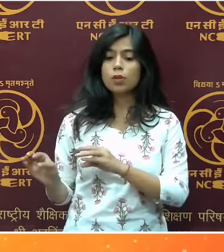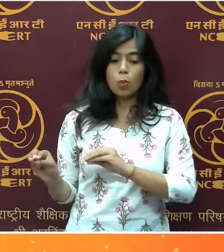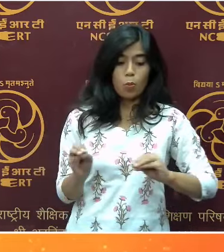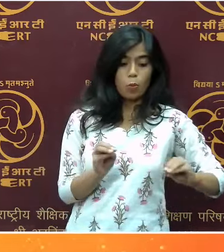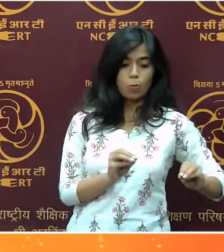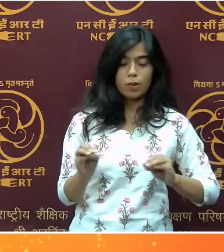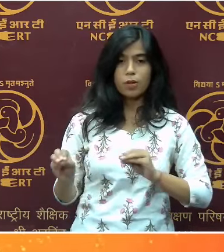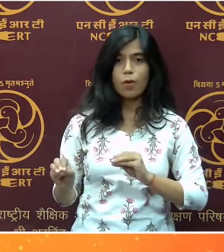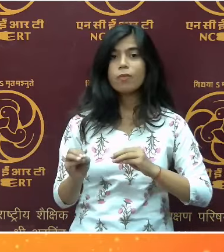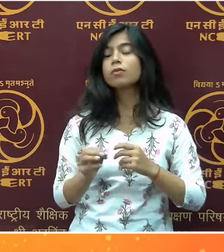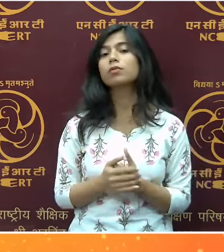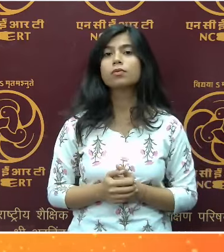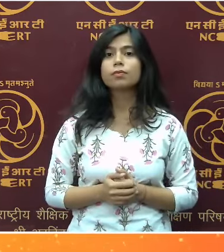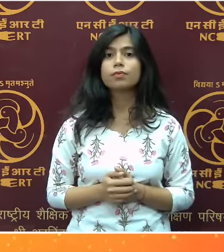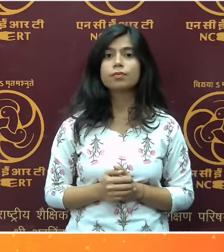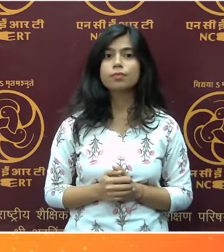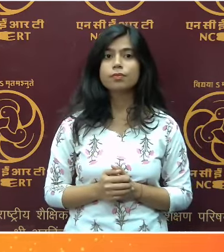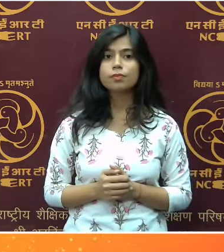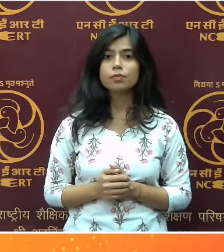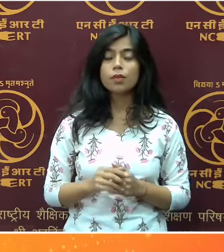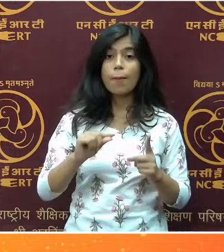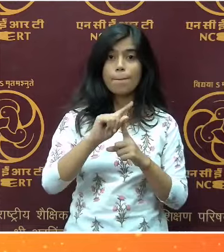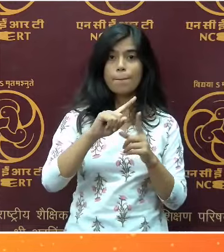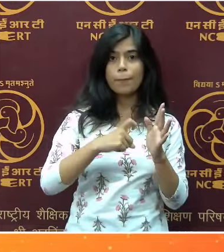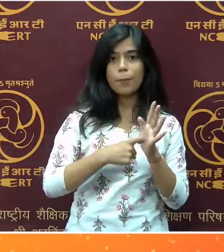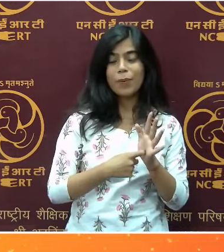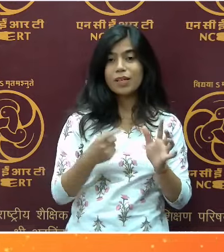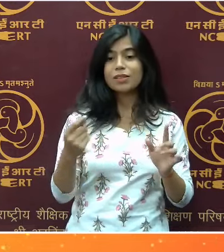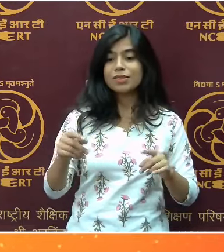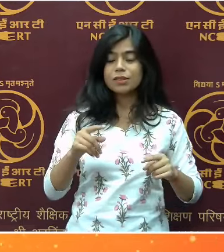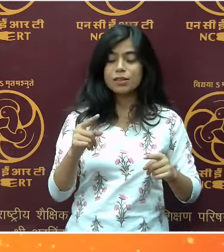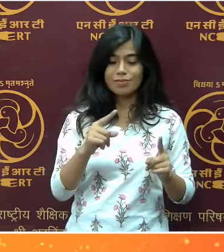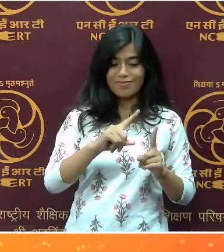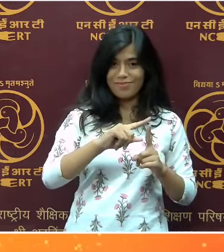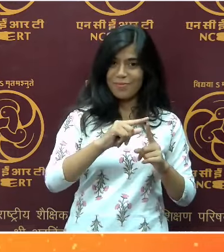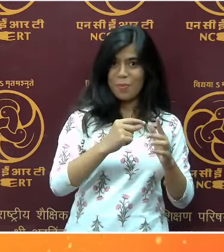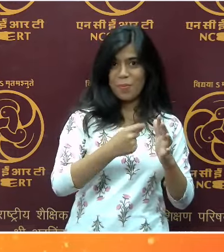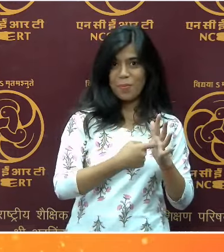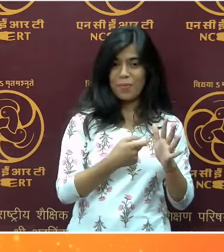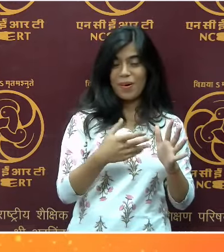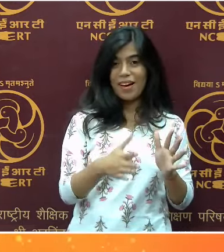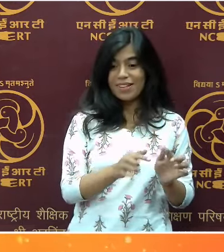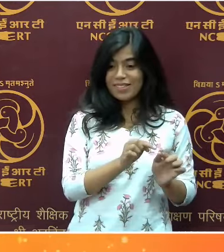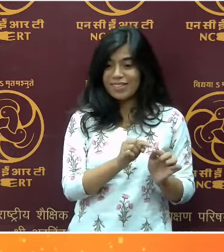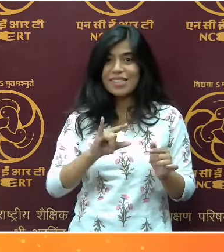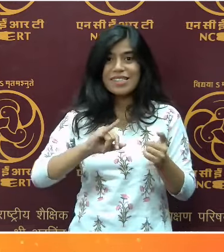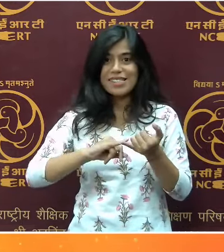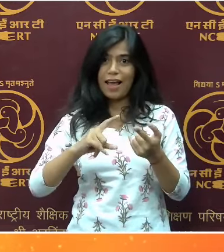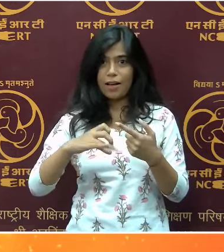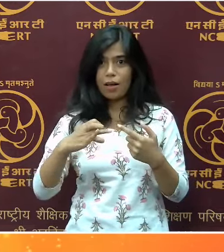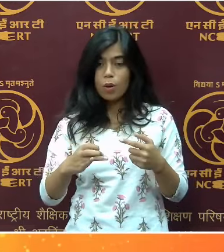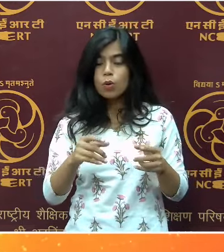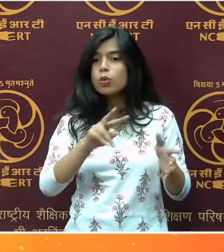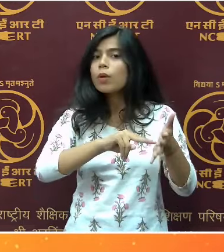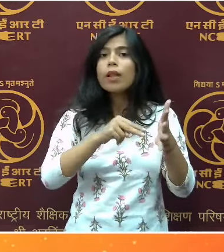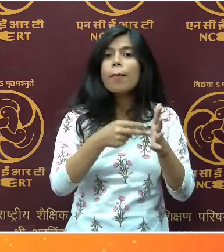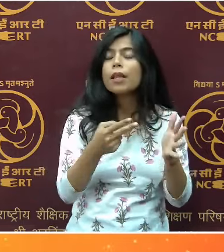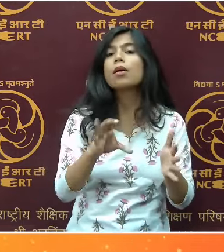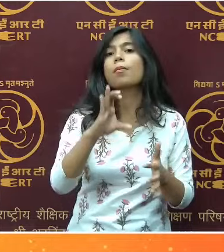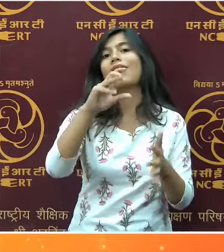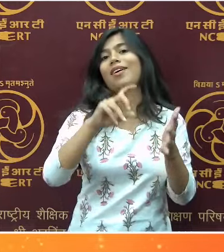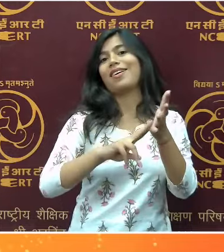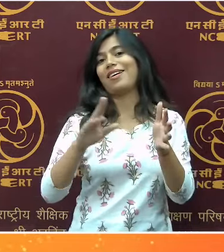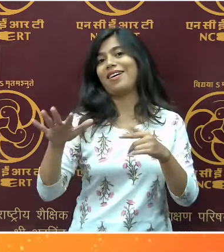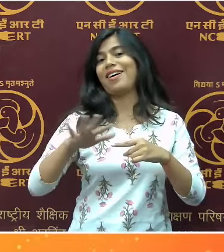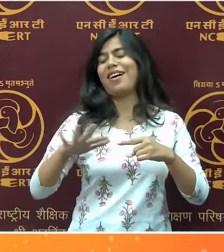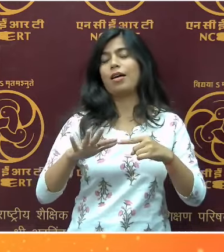charge per second is called current. We can call this as a current. That is the difference between charge and current. When charge